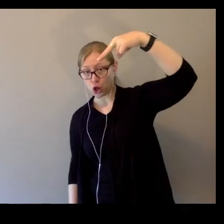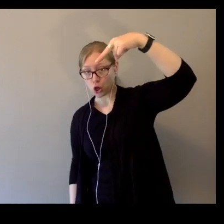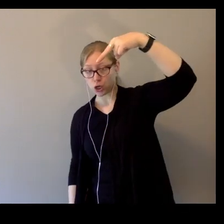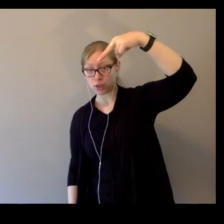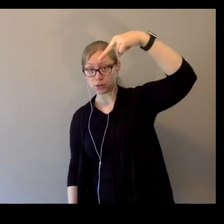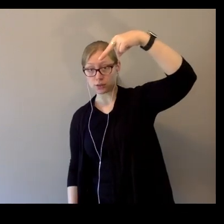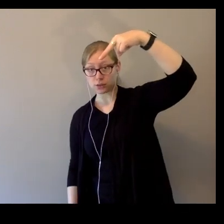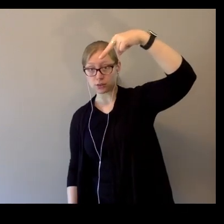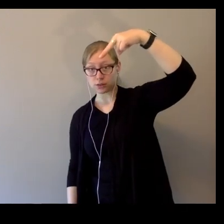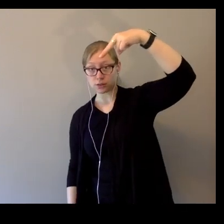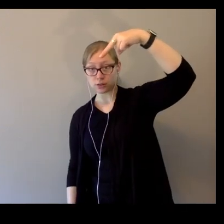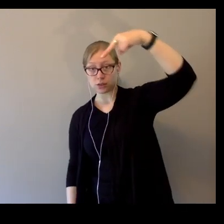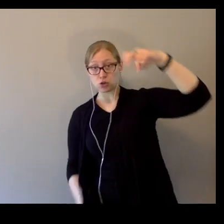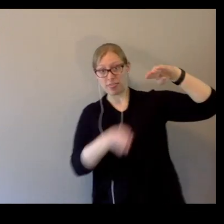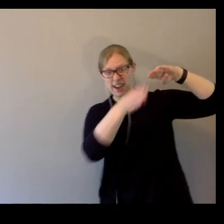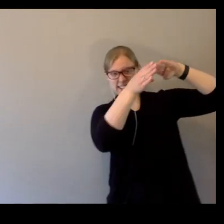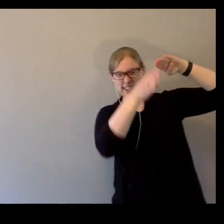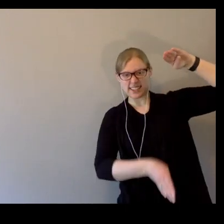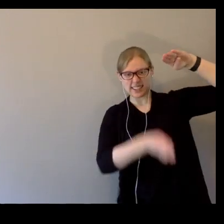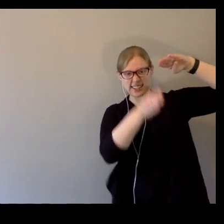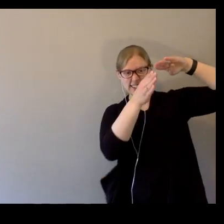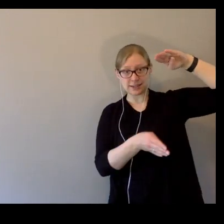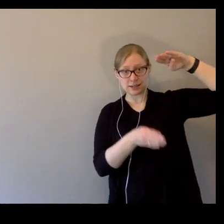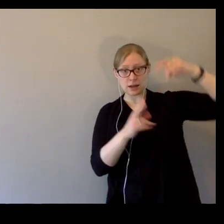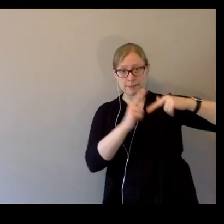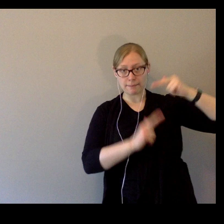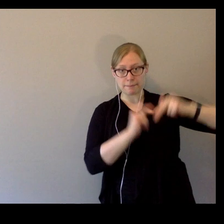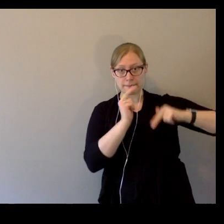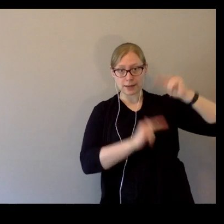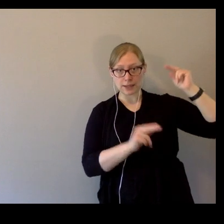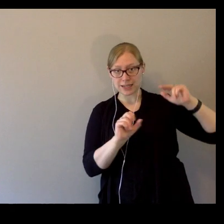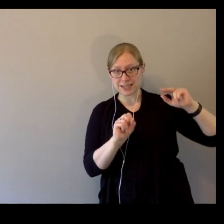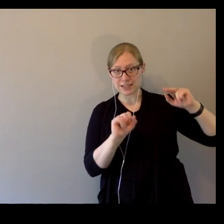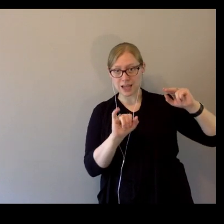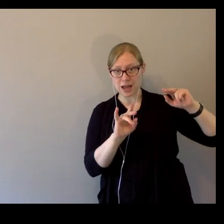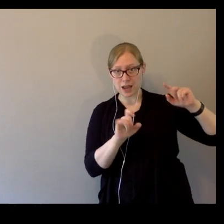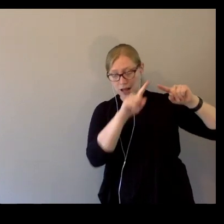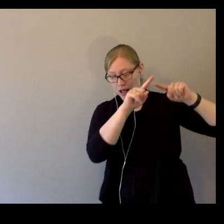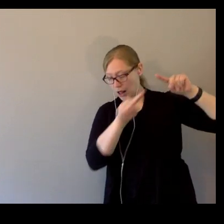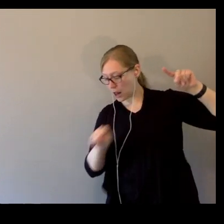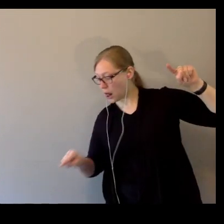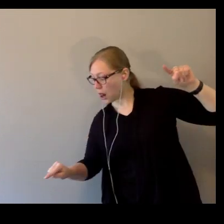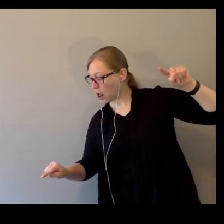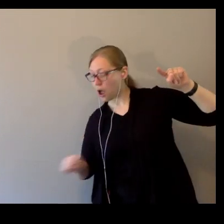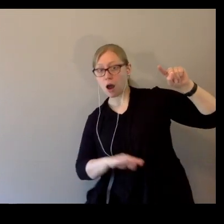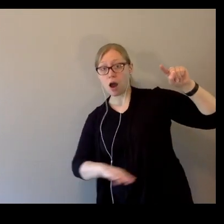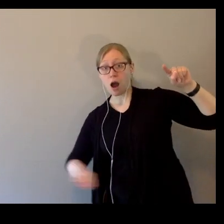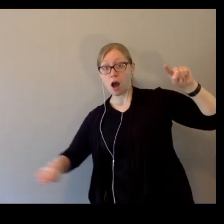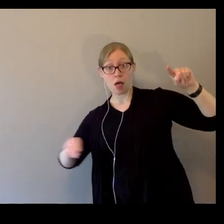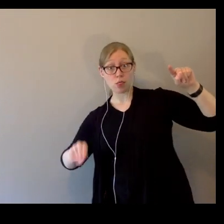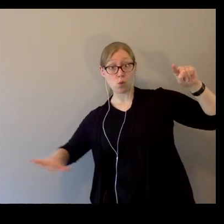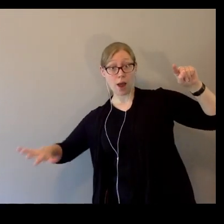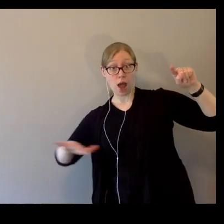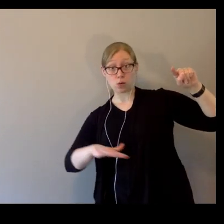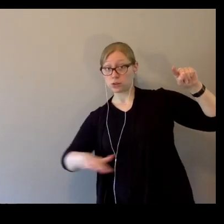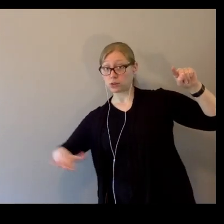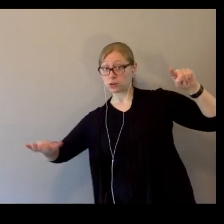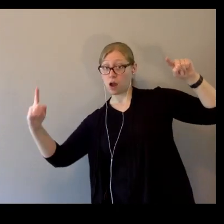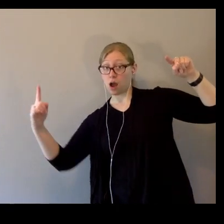this is the side of the building. And then down below here on the ground is John's friend, little tiny person.